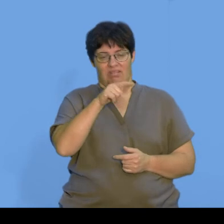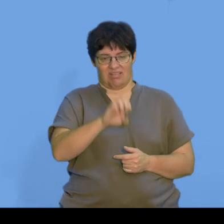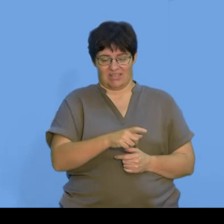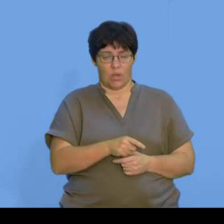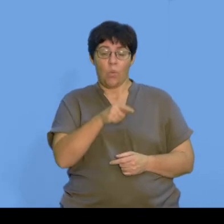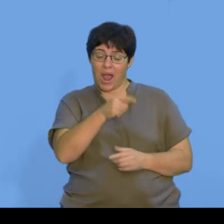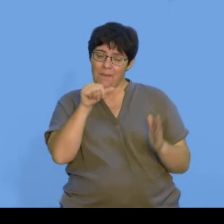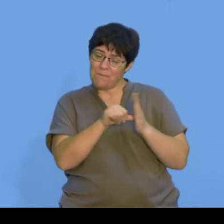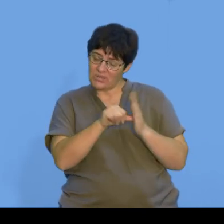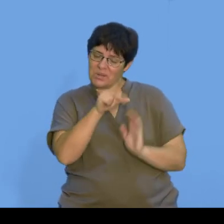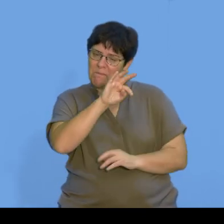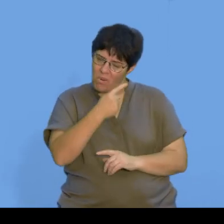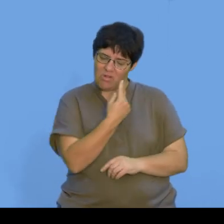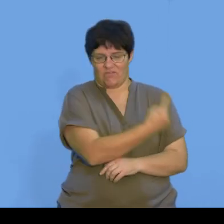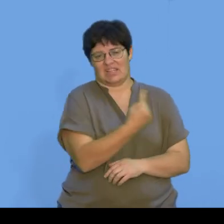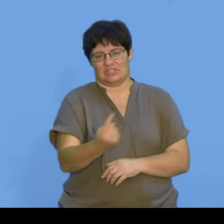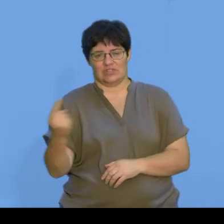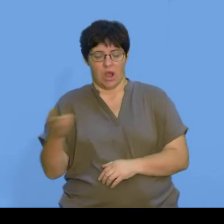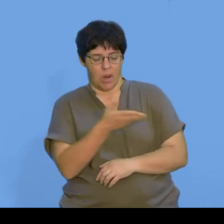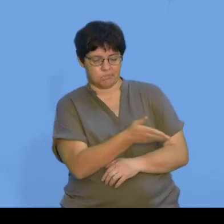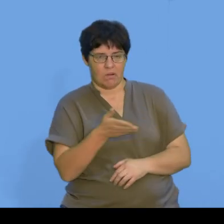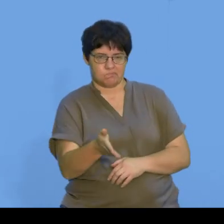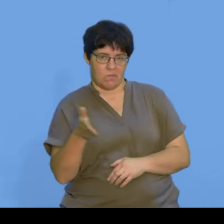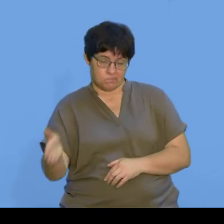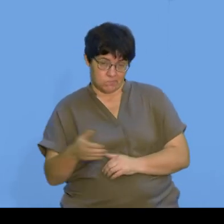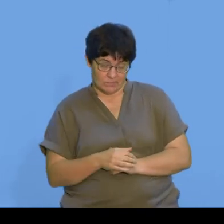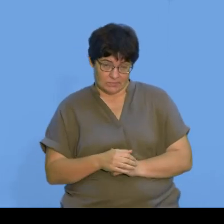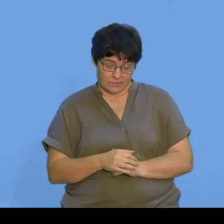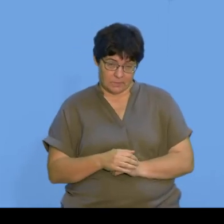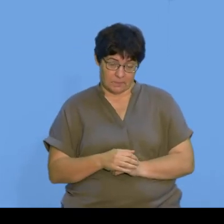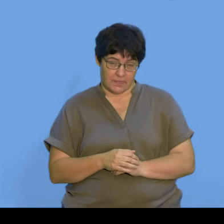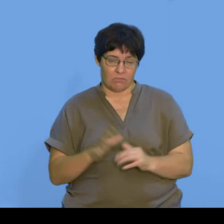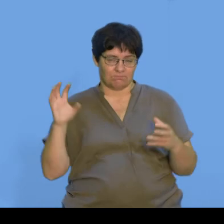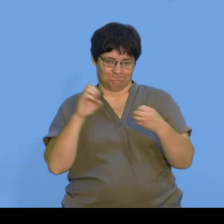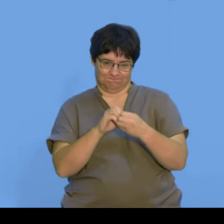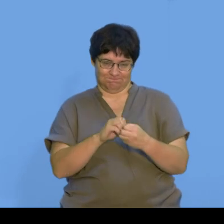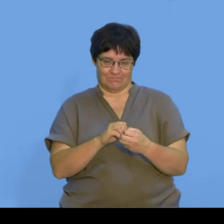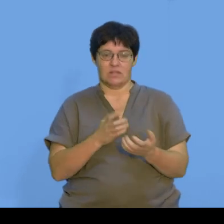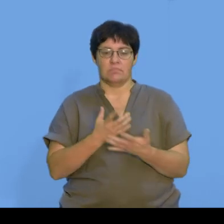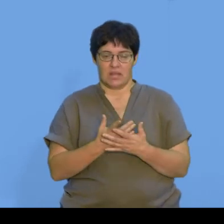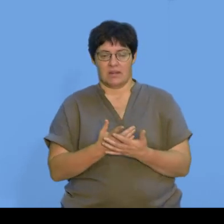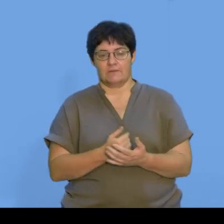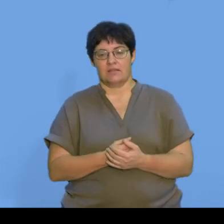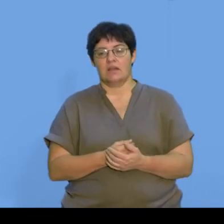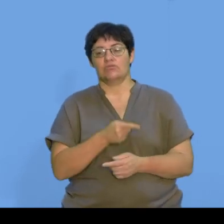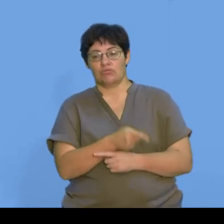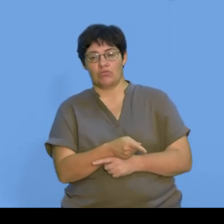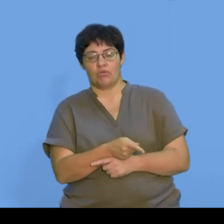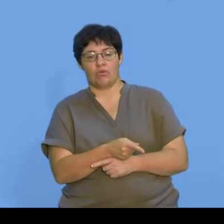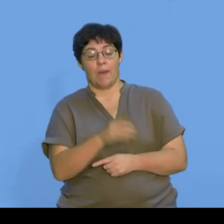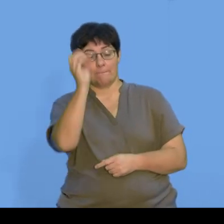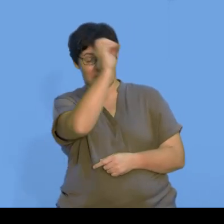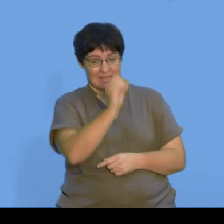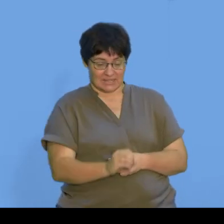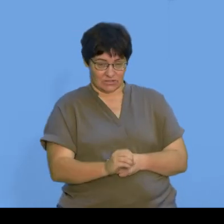the ratio of moles. It's always about the moles of each element that is present in a substance, which in most cases is actually a